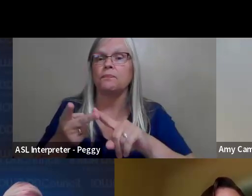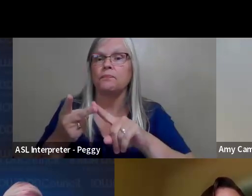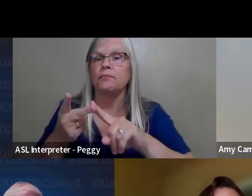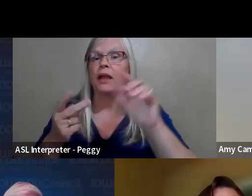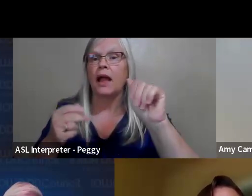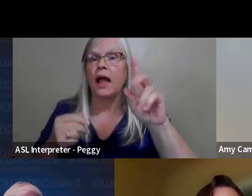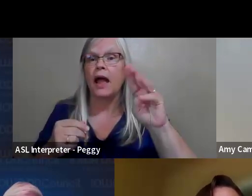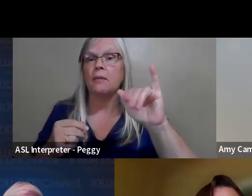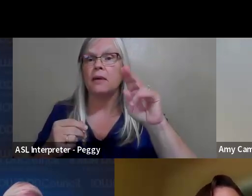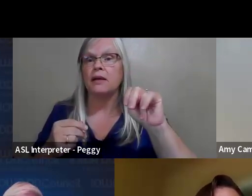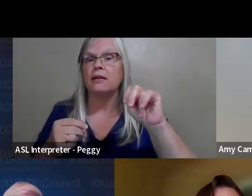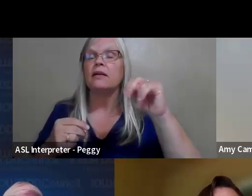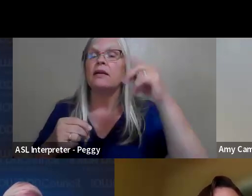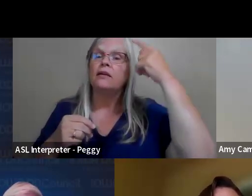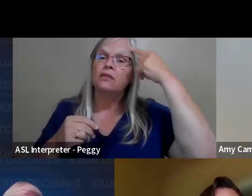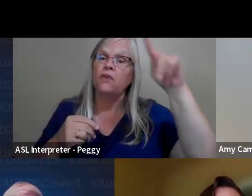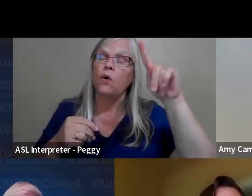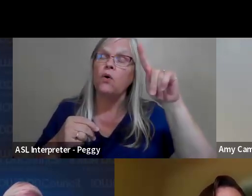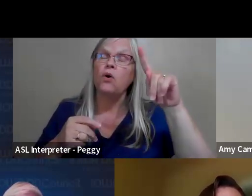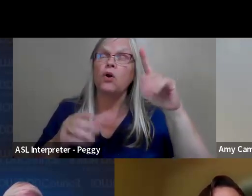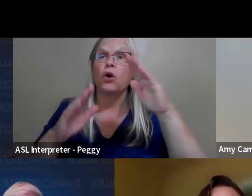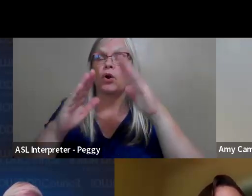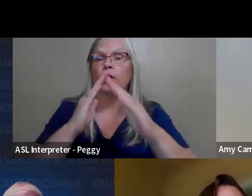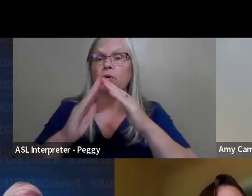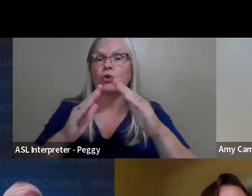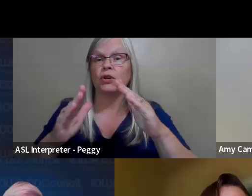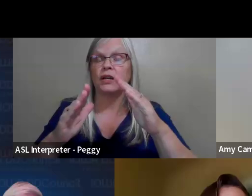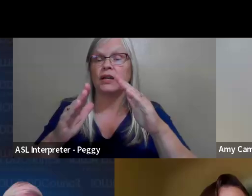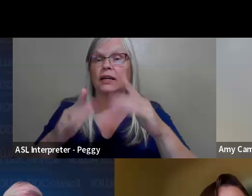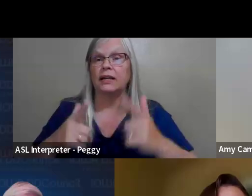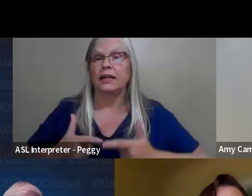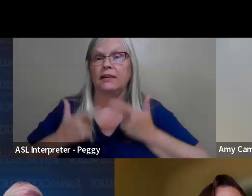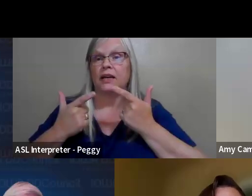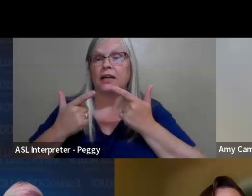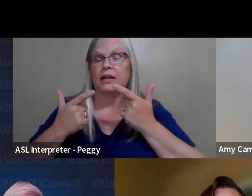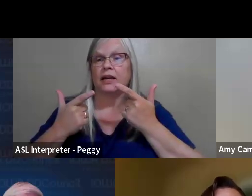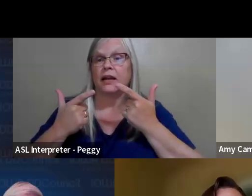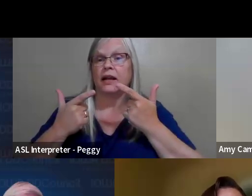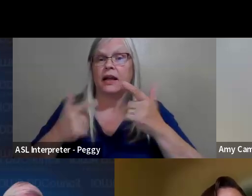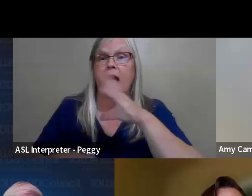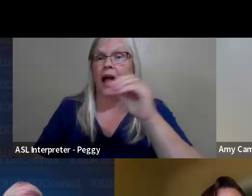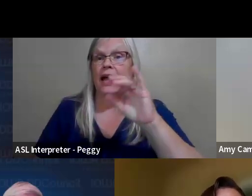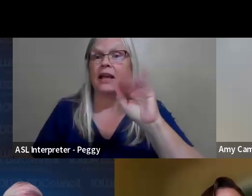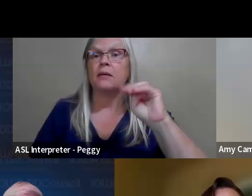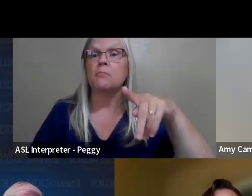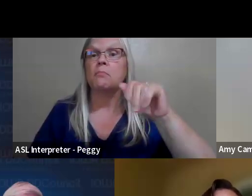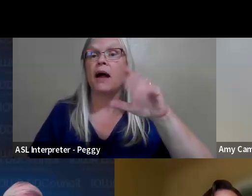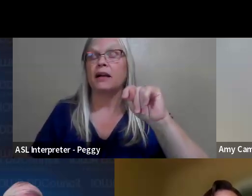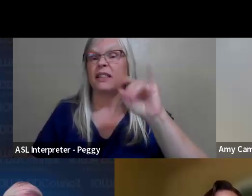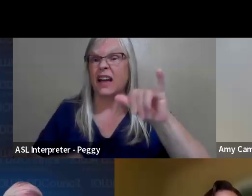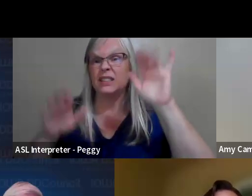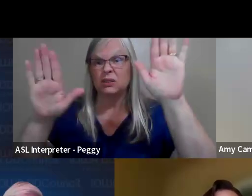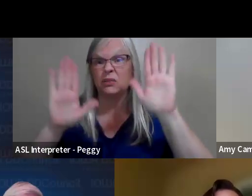the Administration for Community Living, intact, didn't make any changes. This is really great news